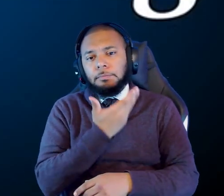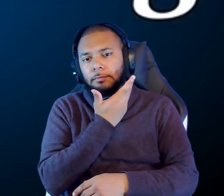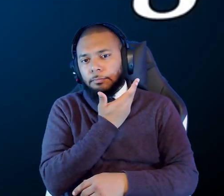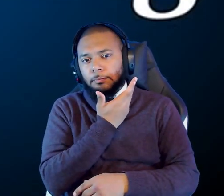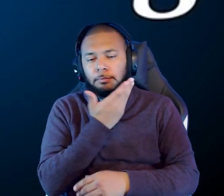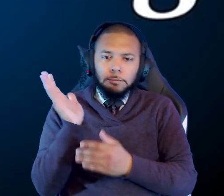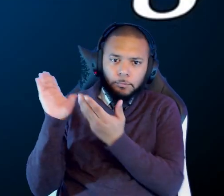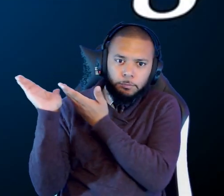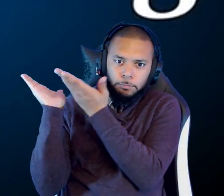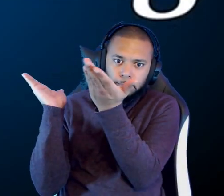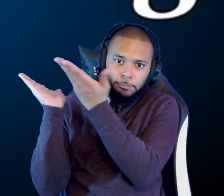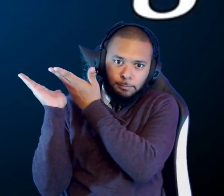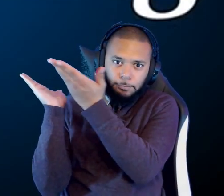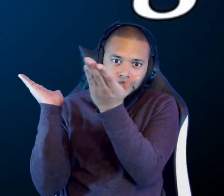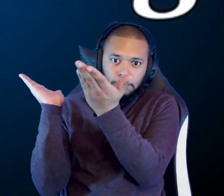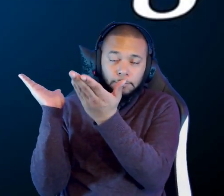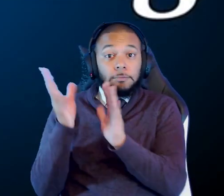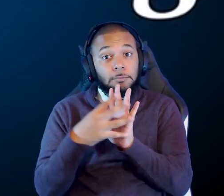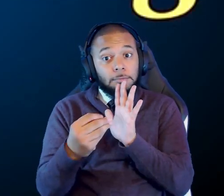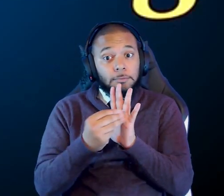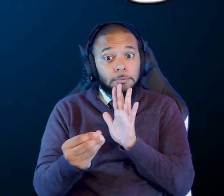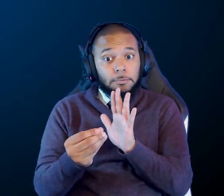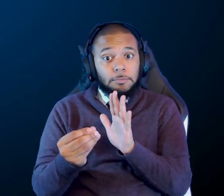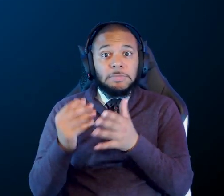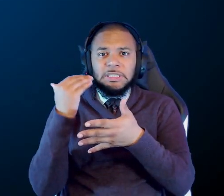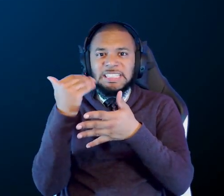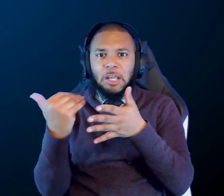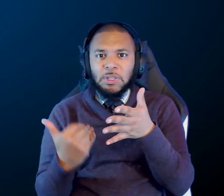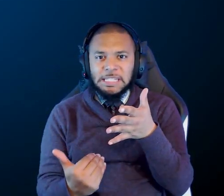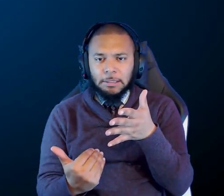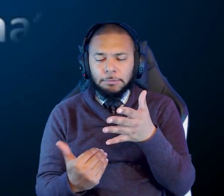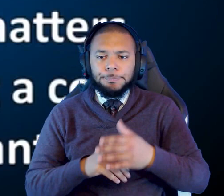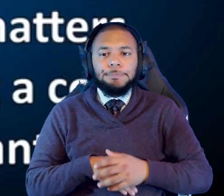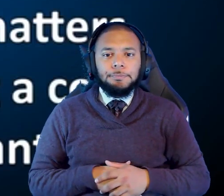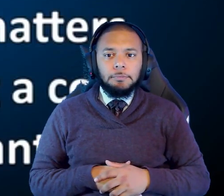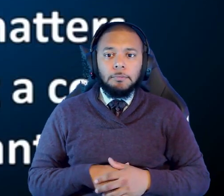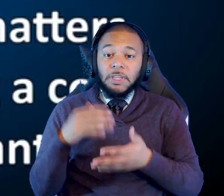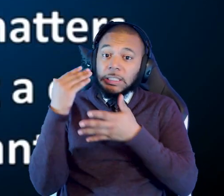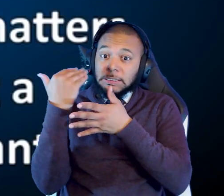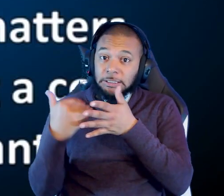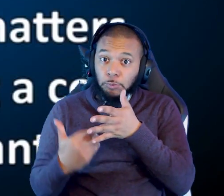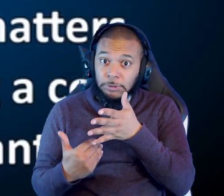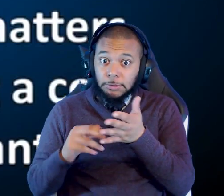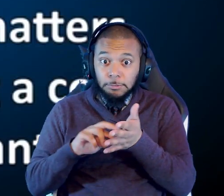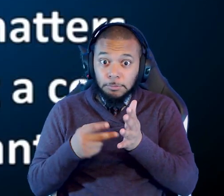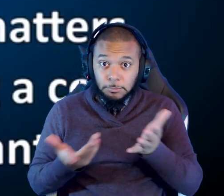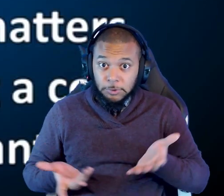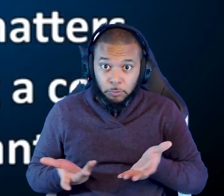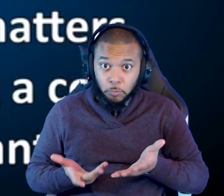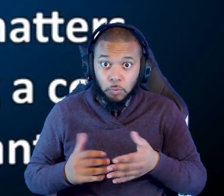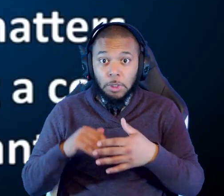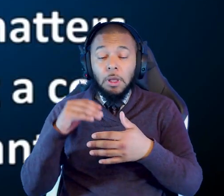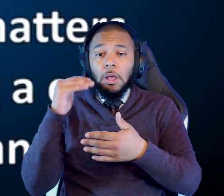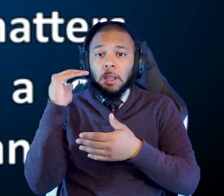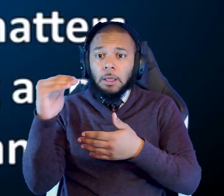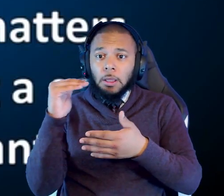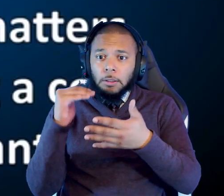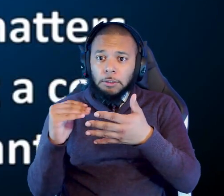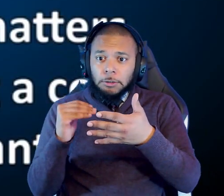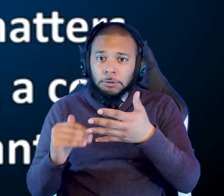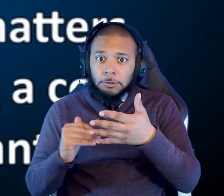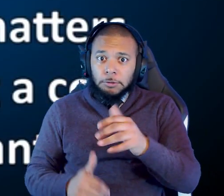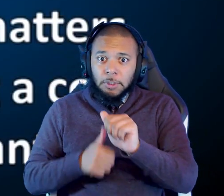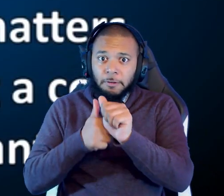Sequencing is our vocabulary word. Say it with me. Sequencing. Sequencing means to put a list of steps into the